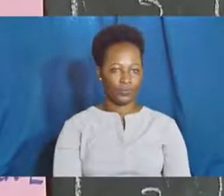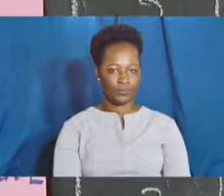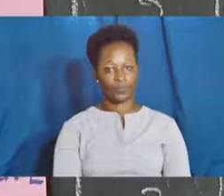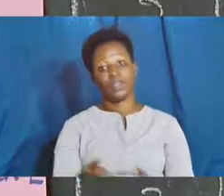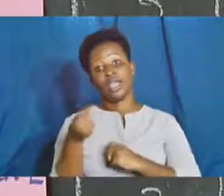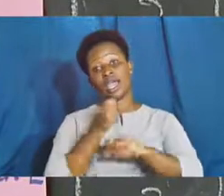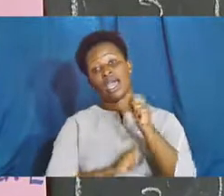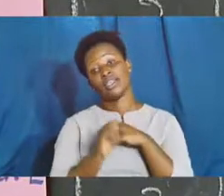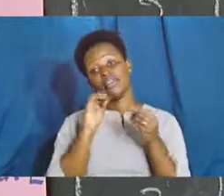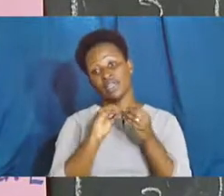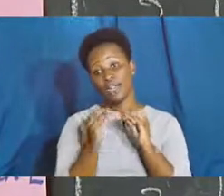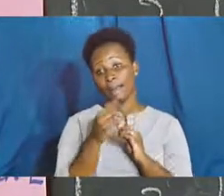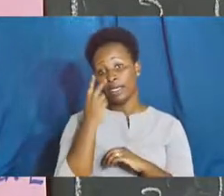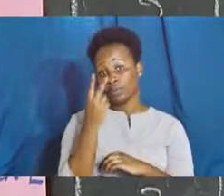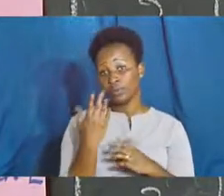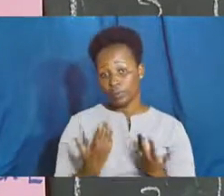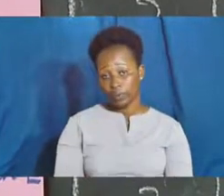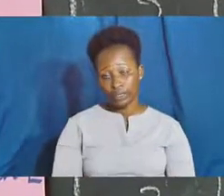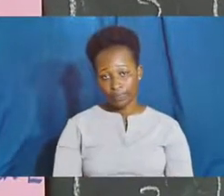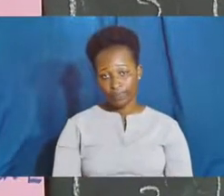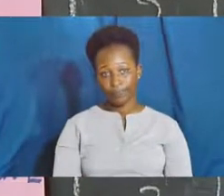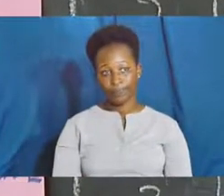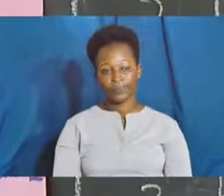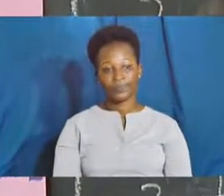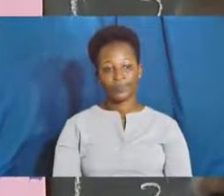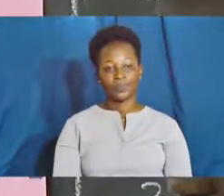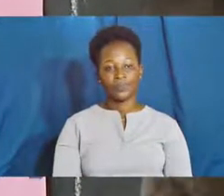Activity two is,